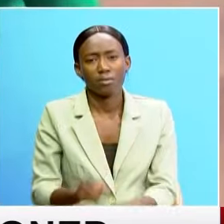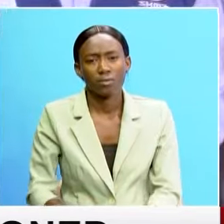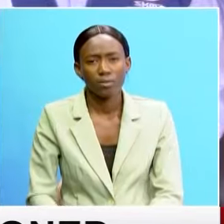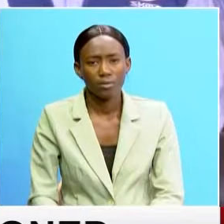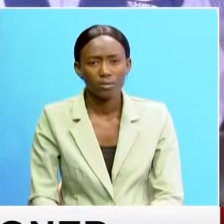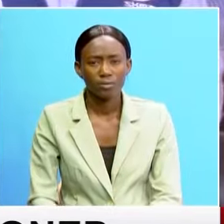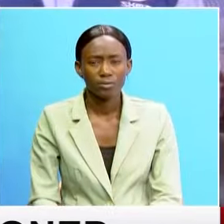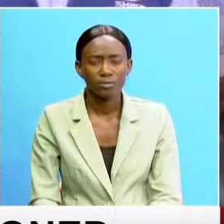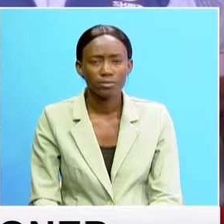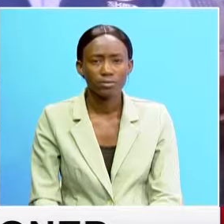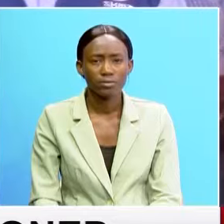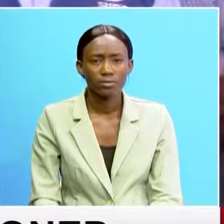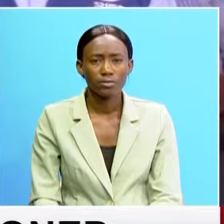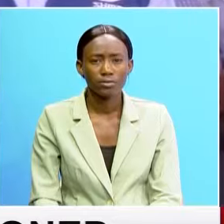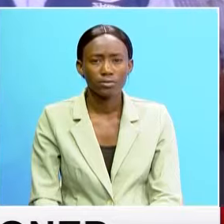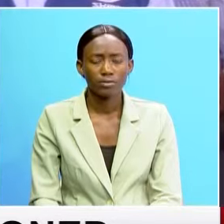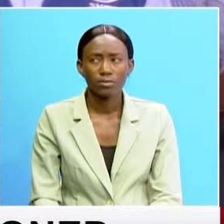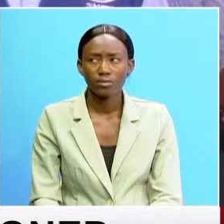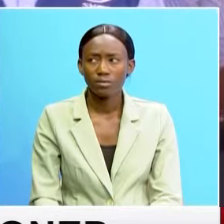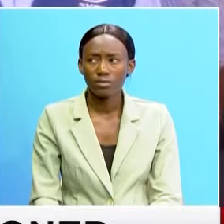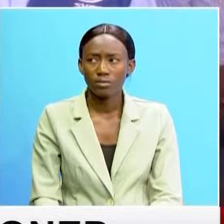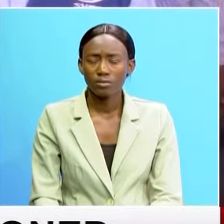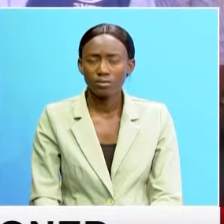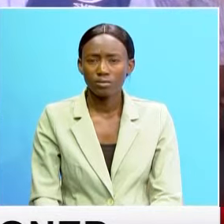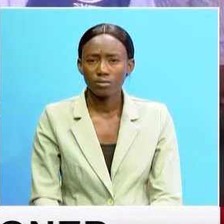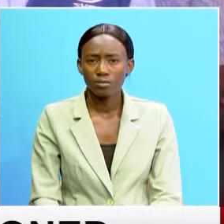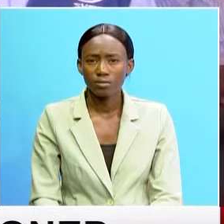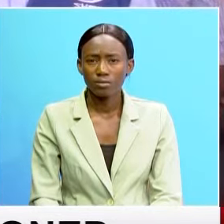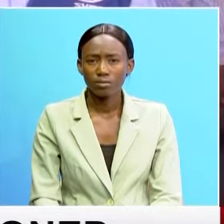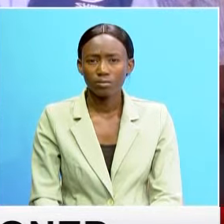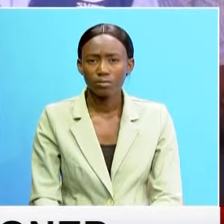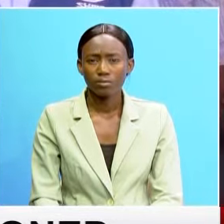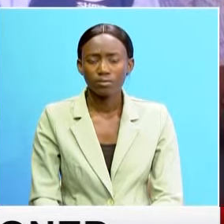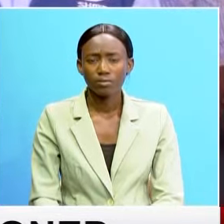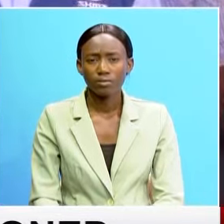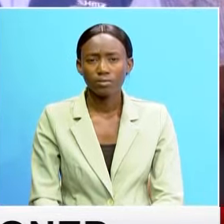see what you're doing. You're touching the hearts of the people everywhere.